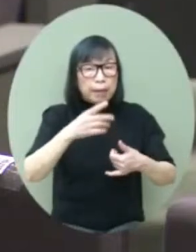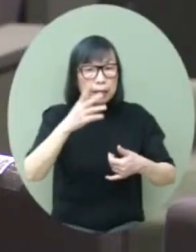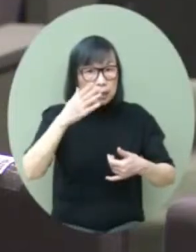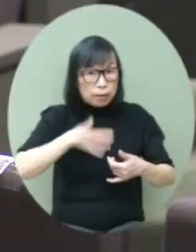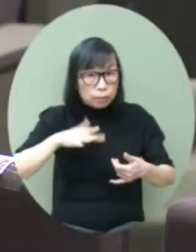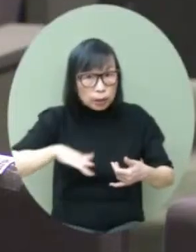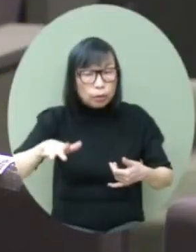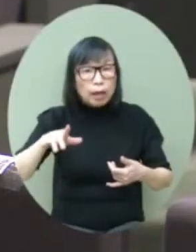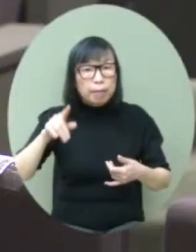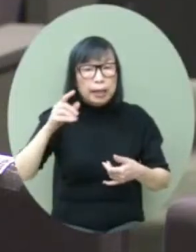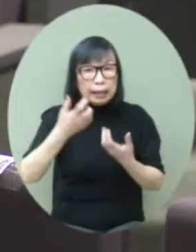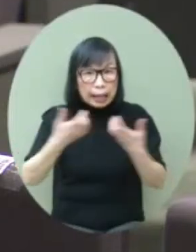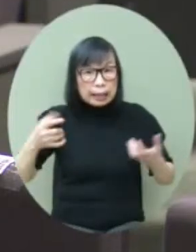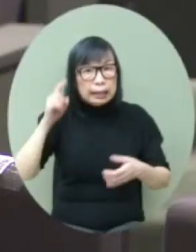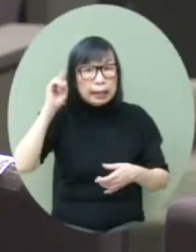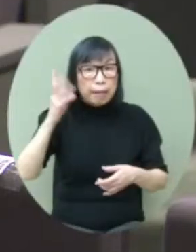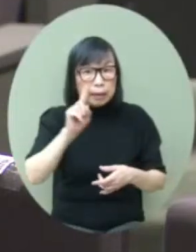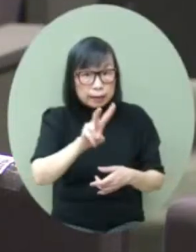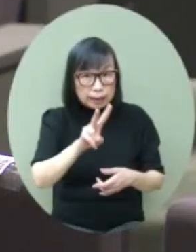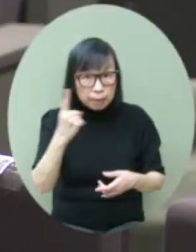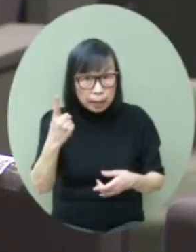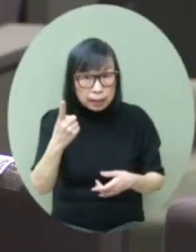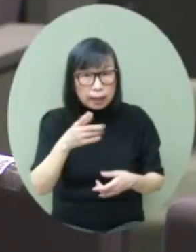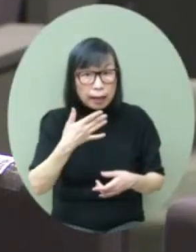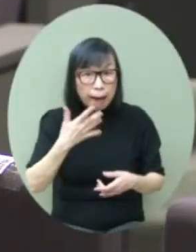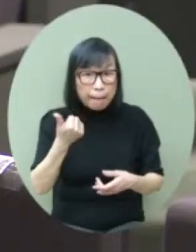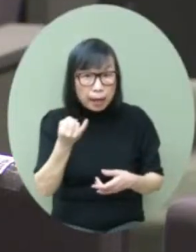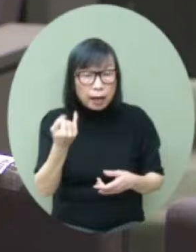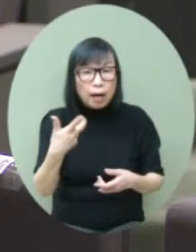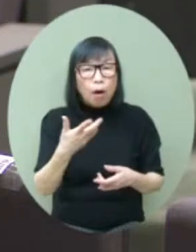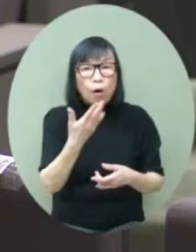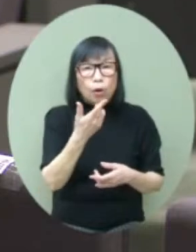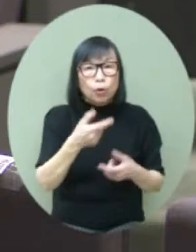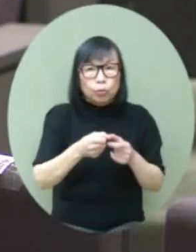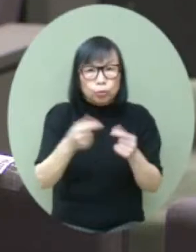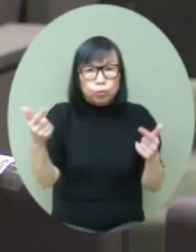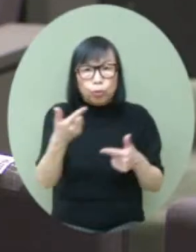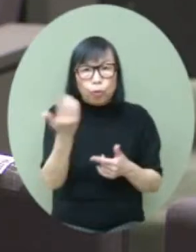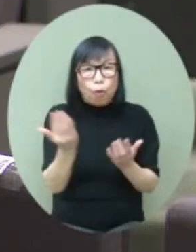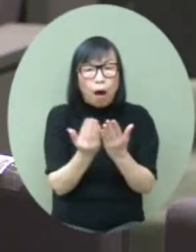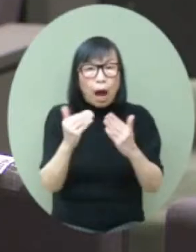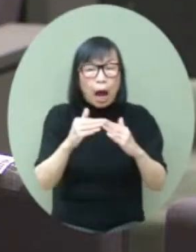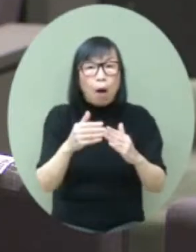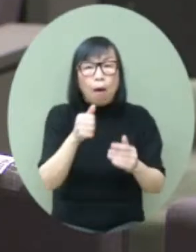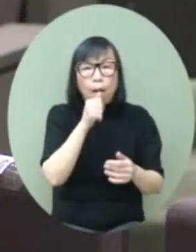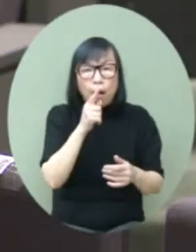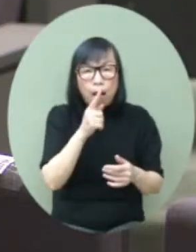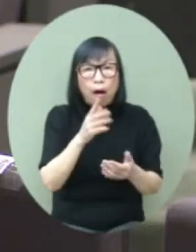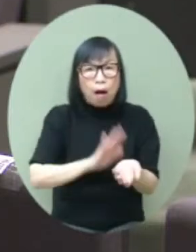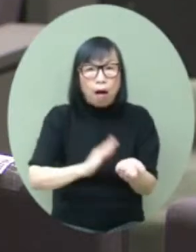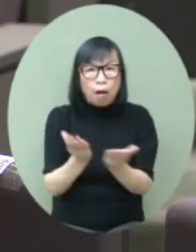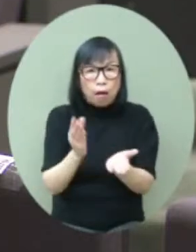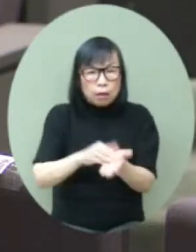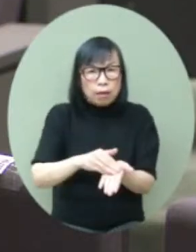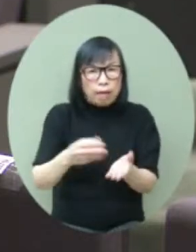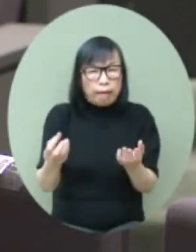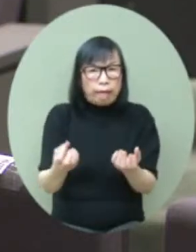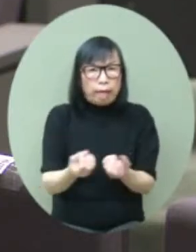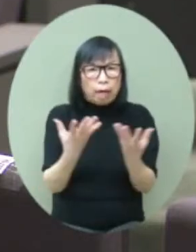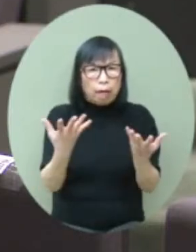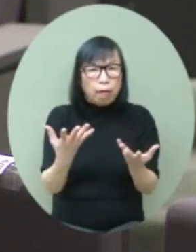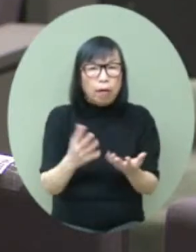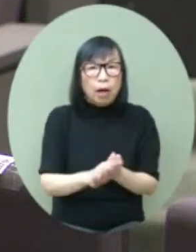all need to be, quarantined for 21 days? And fourthly, the parents of students attending different schools have